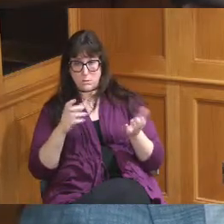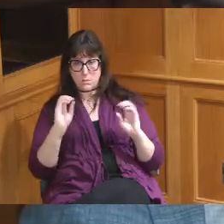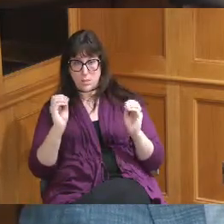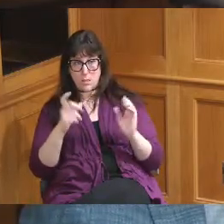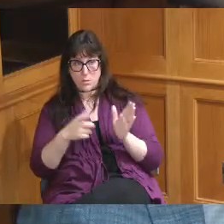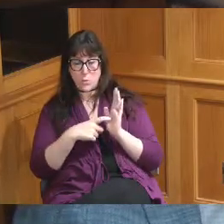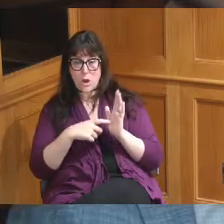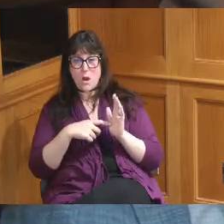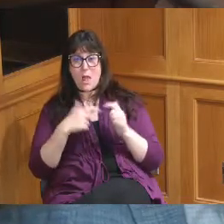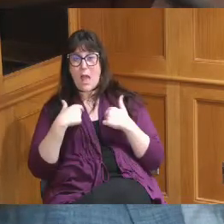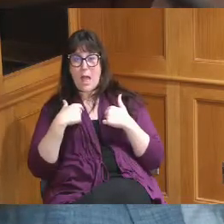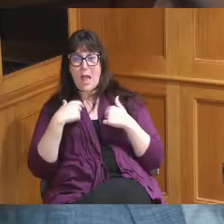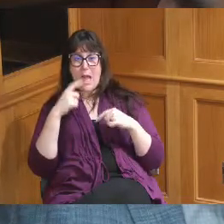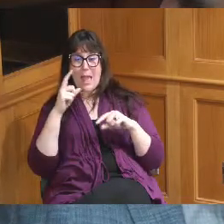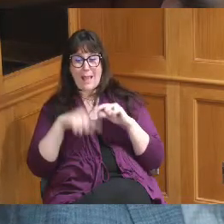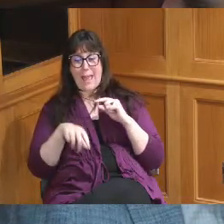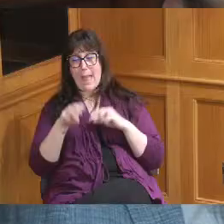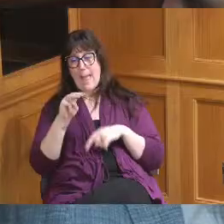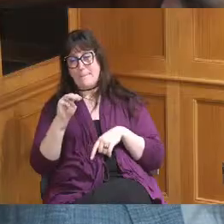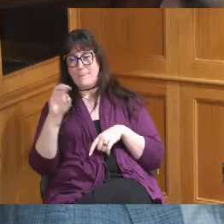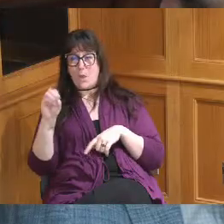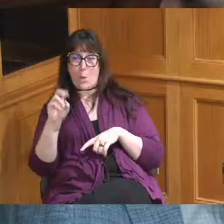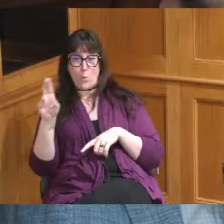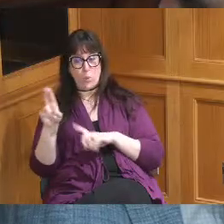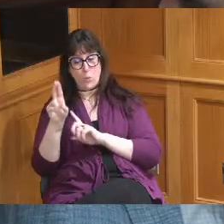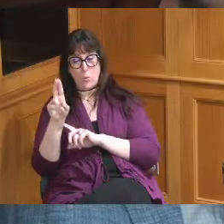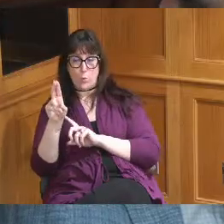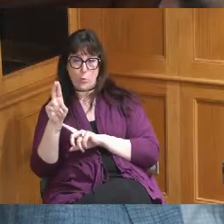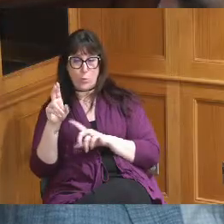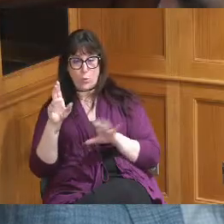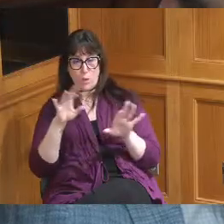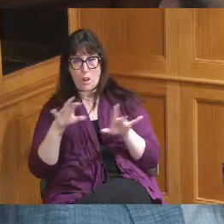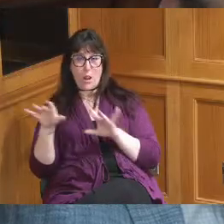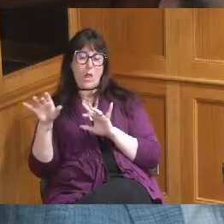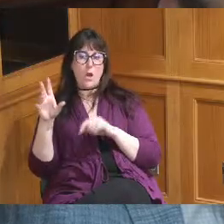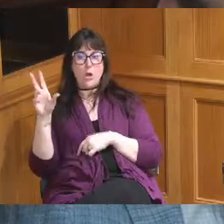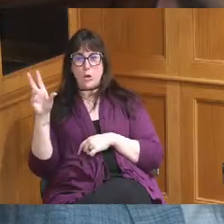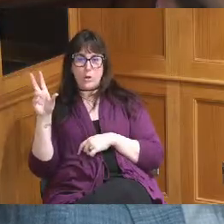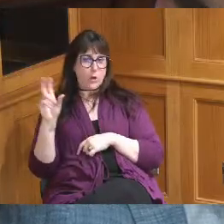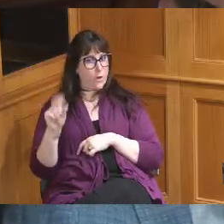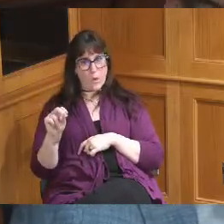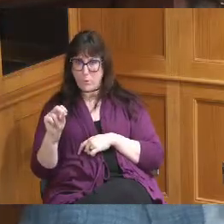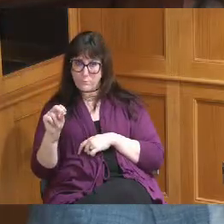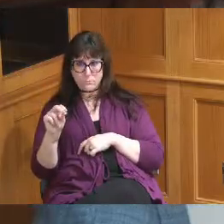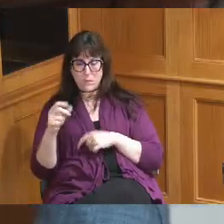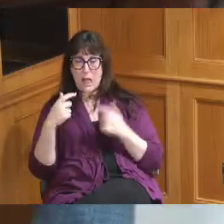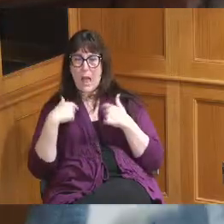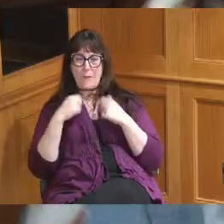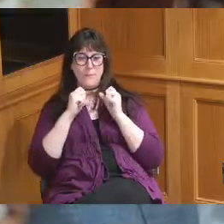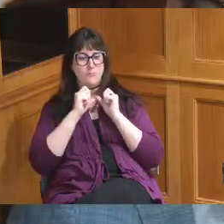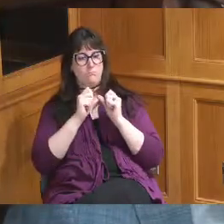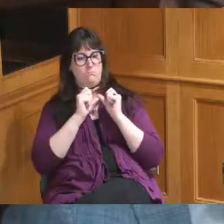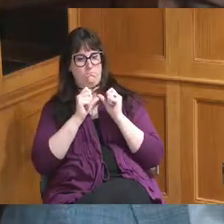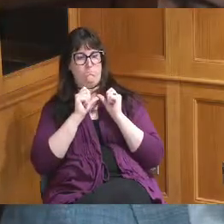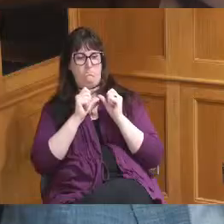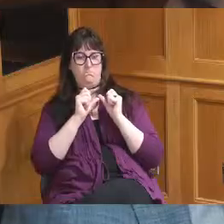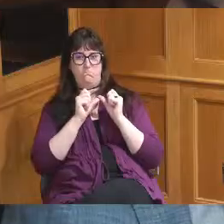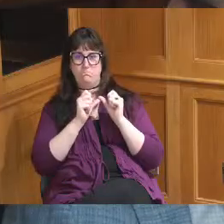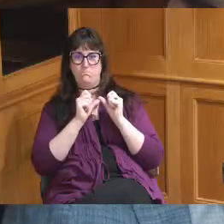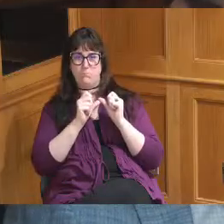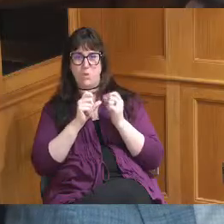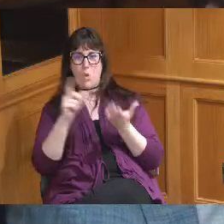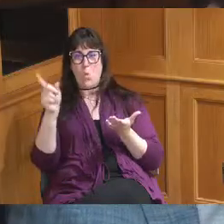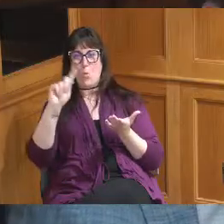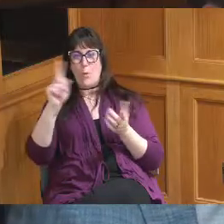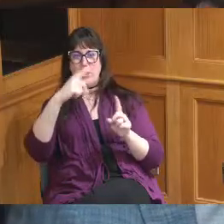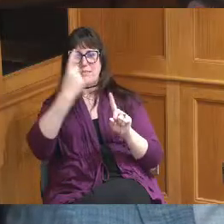with memos, memorandums of understandings. I've been very consistent. Where